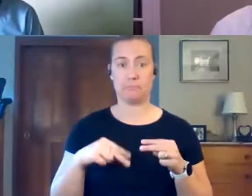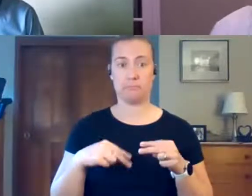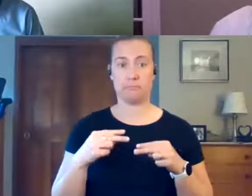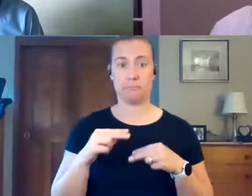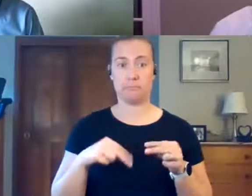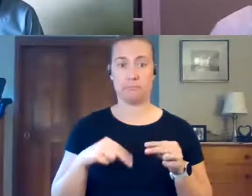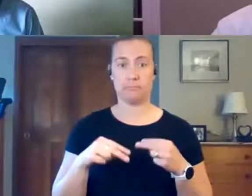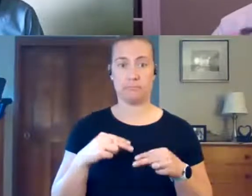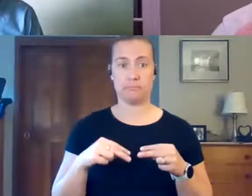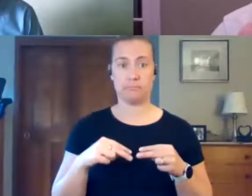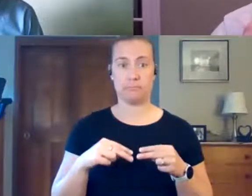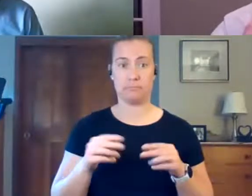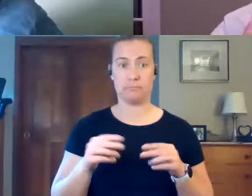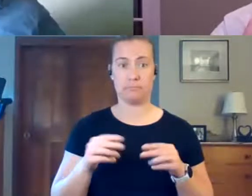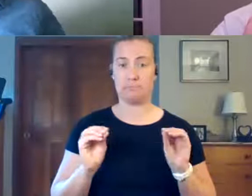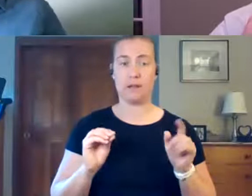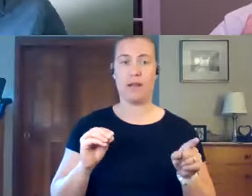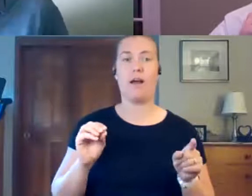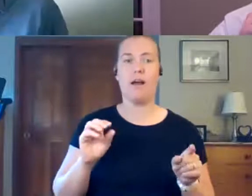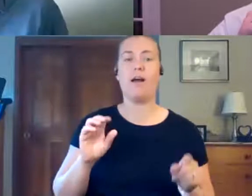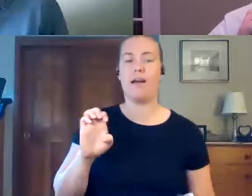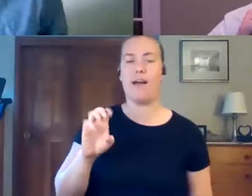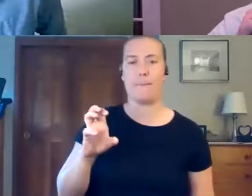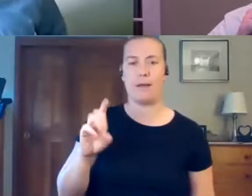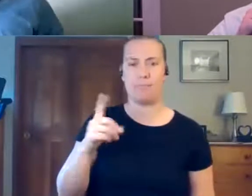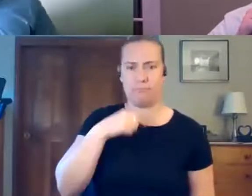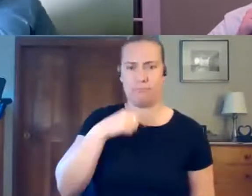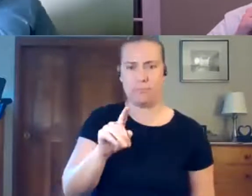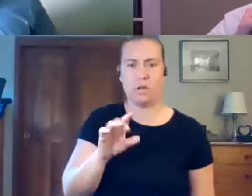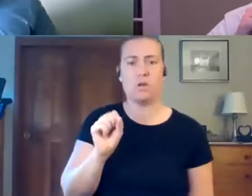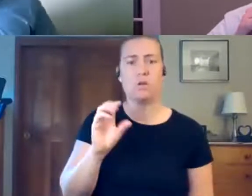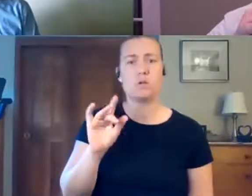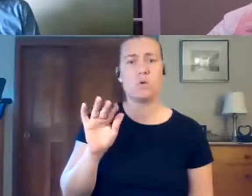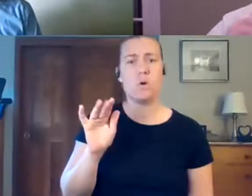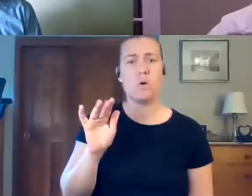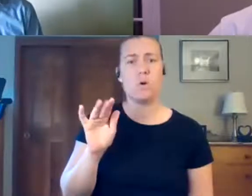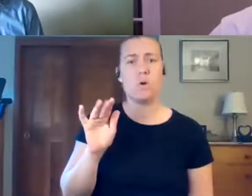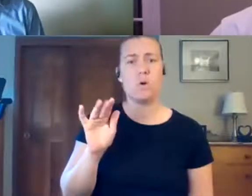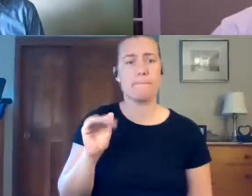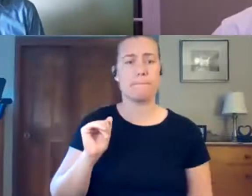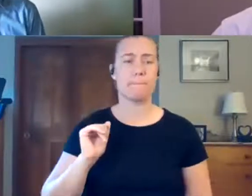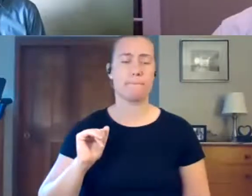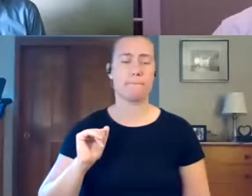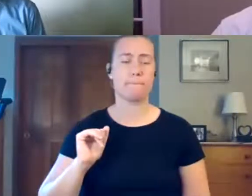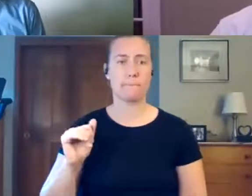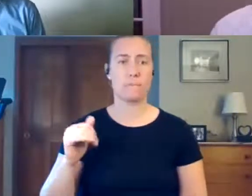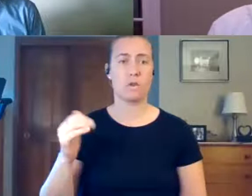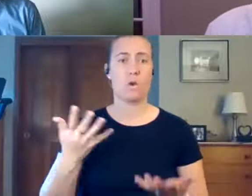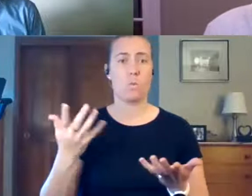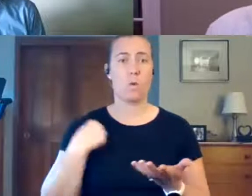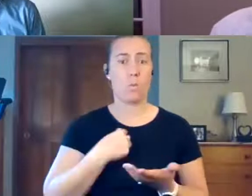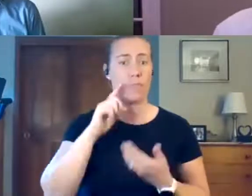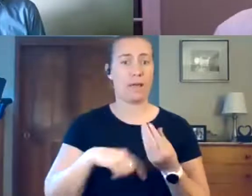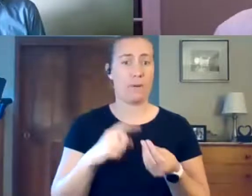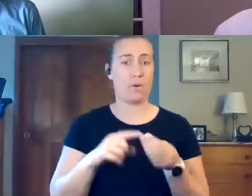I guess I'm happy to kick it off. So scale up is a lot of what we think about